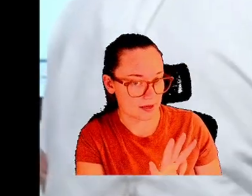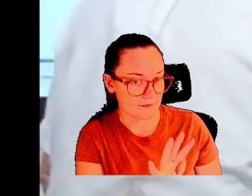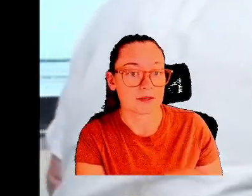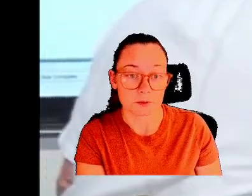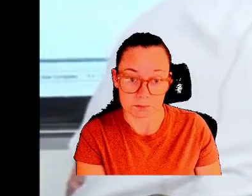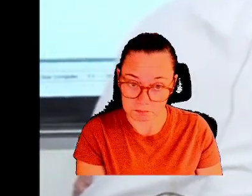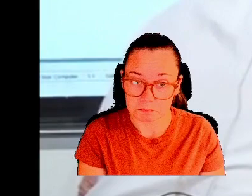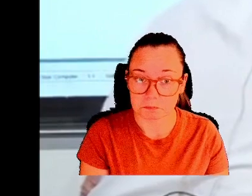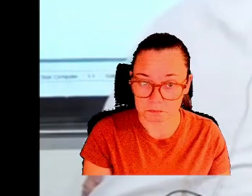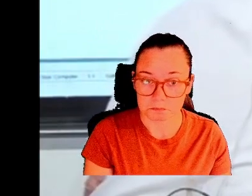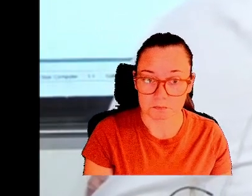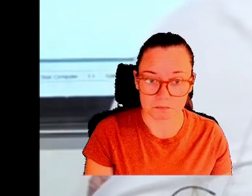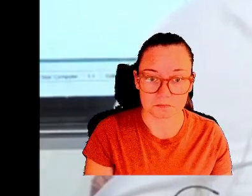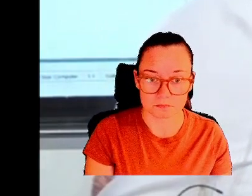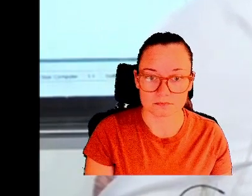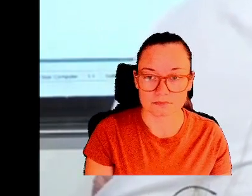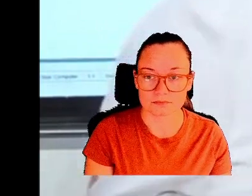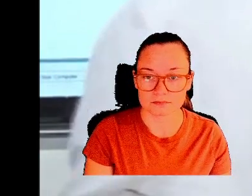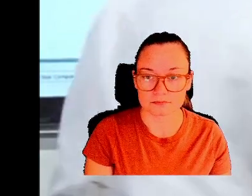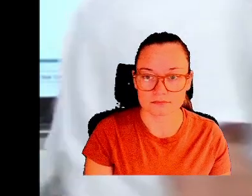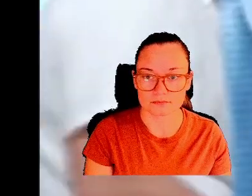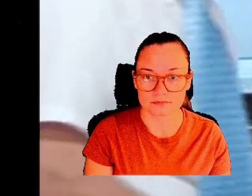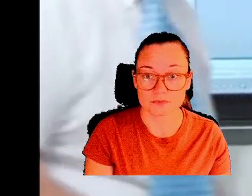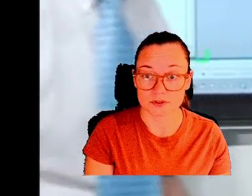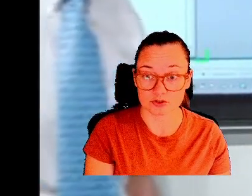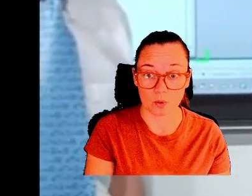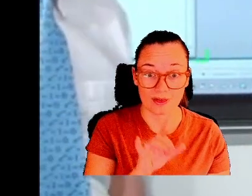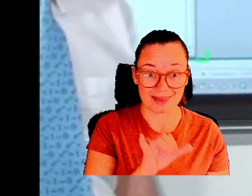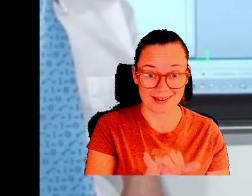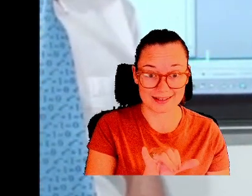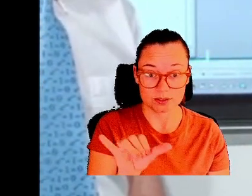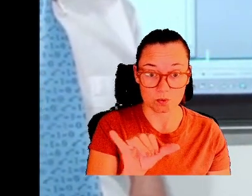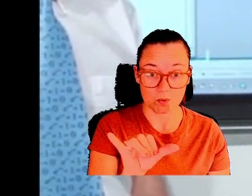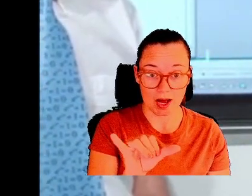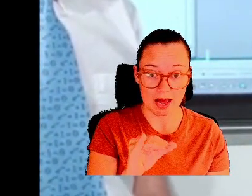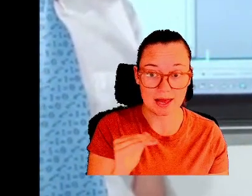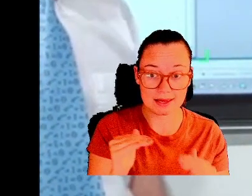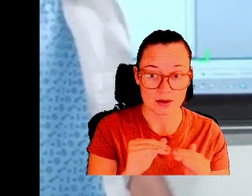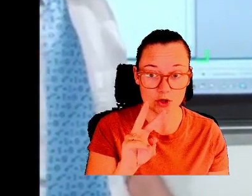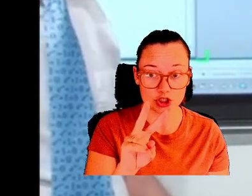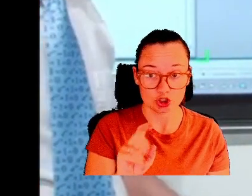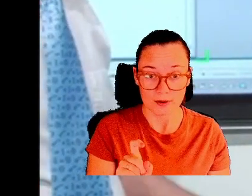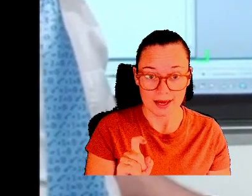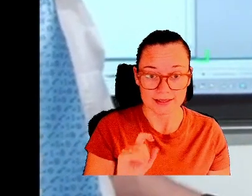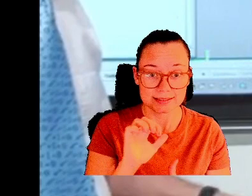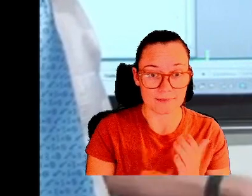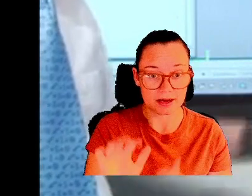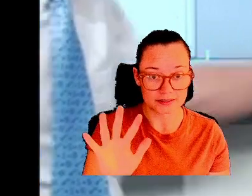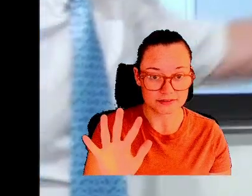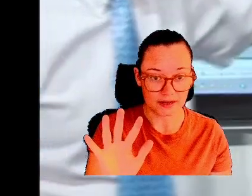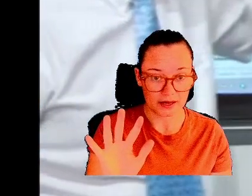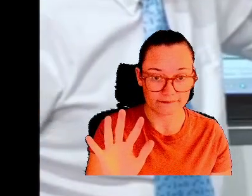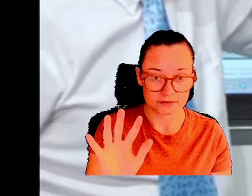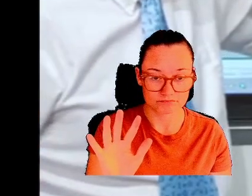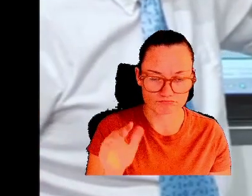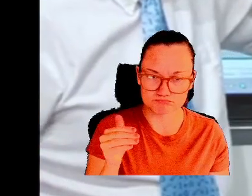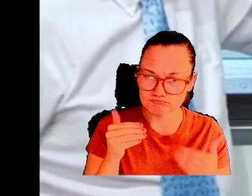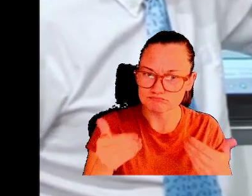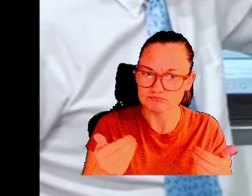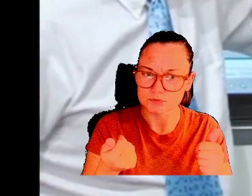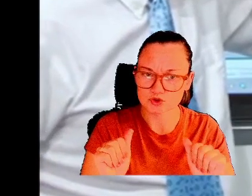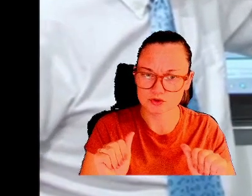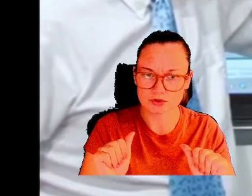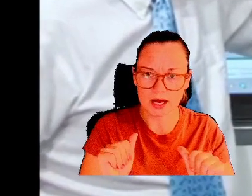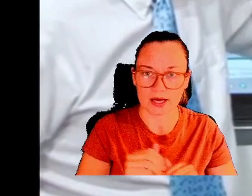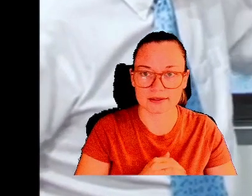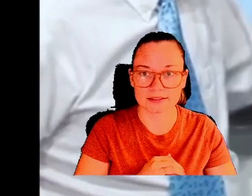Evidently, the equation of this line is y equals 2x minus 5. Now, we can check that out. Let's put 2 into